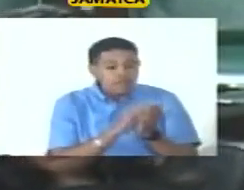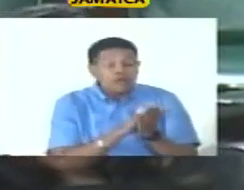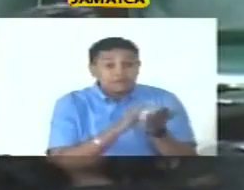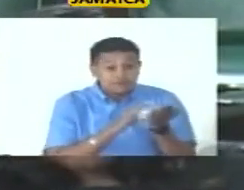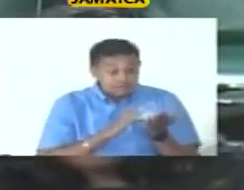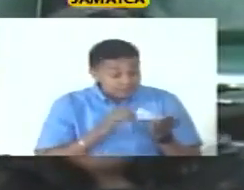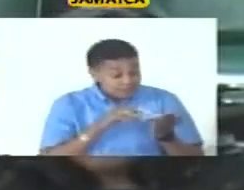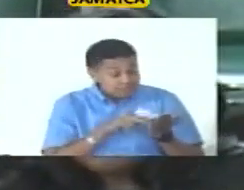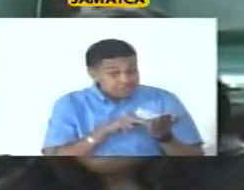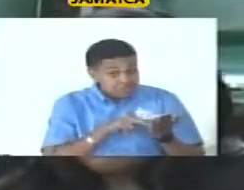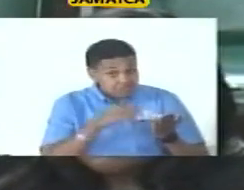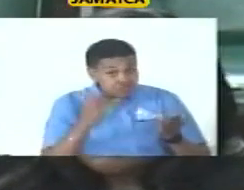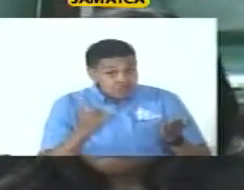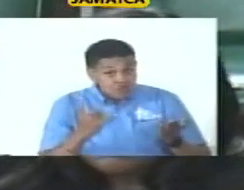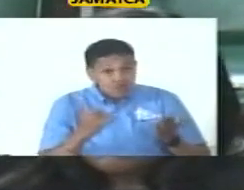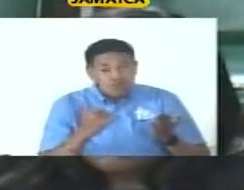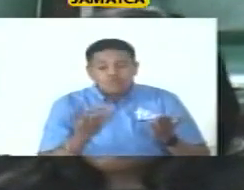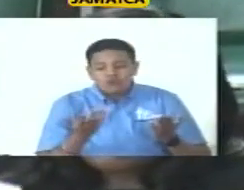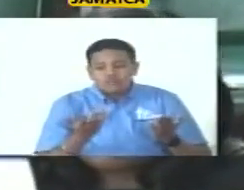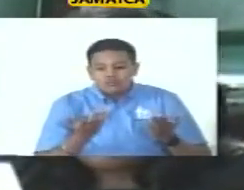now